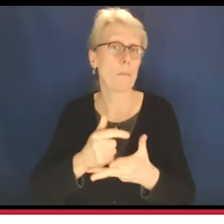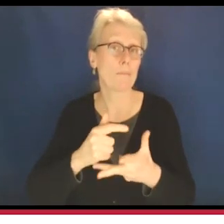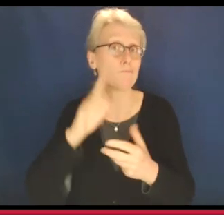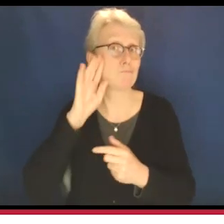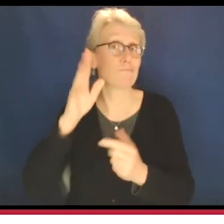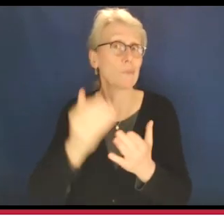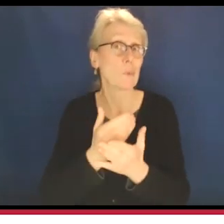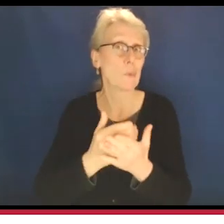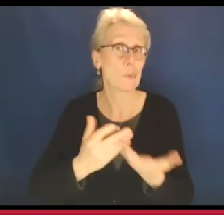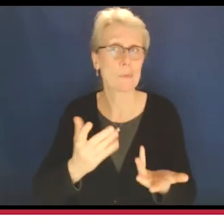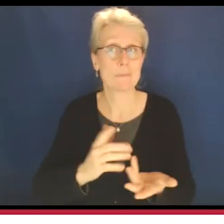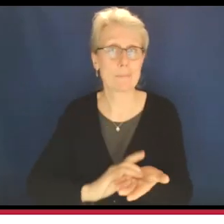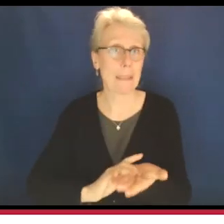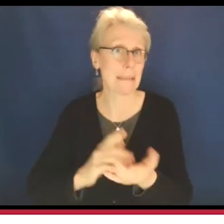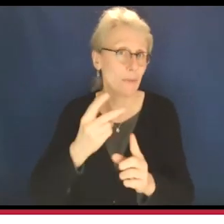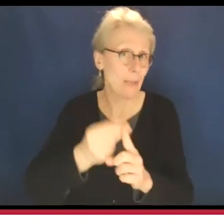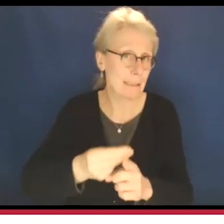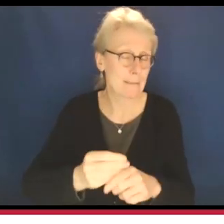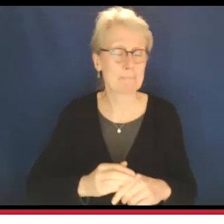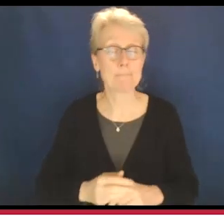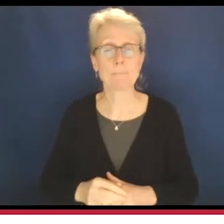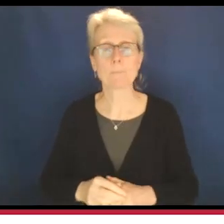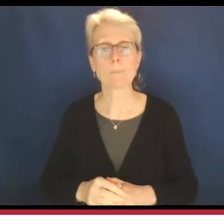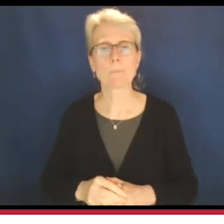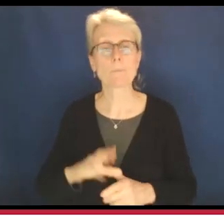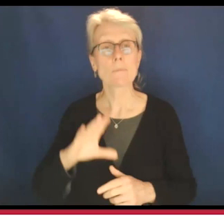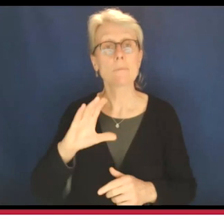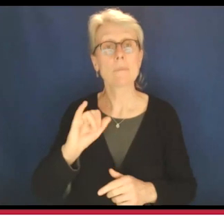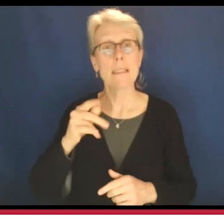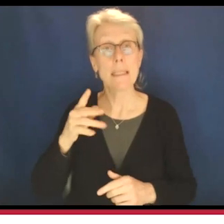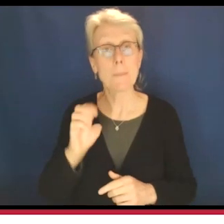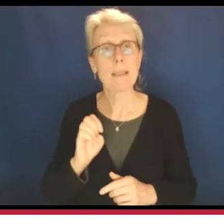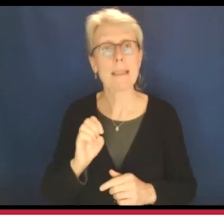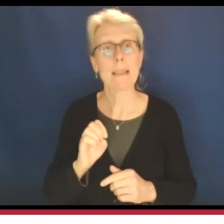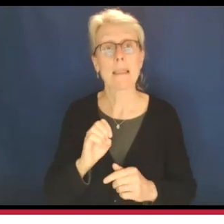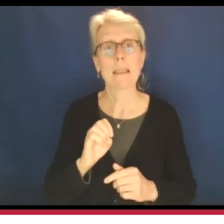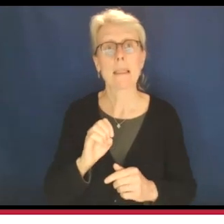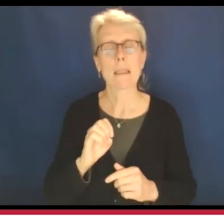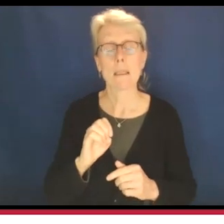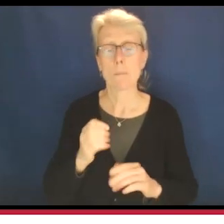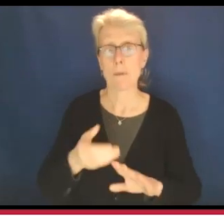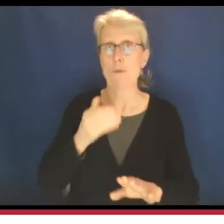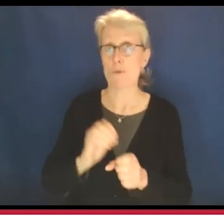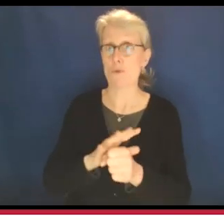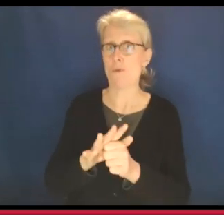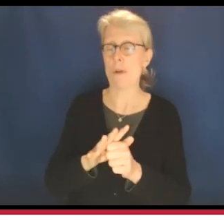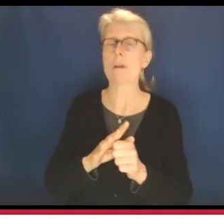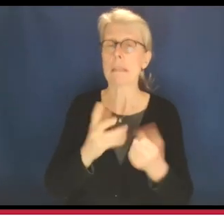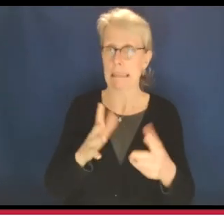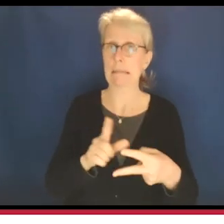And indeed, two of the things that CEPI had invested in prior to the COVID pandemic